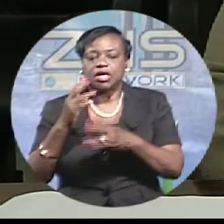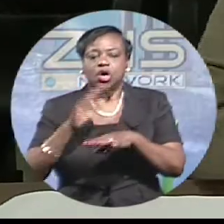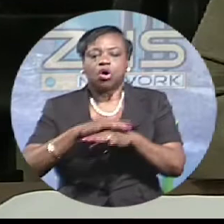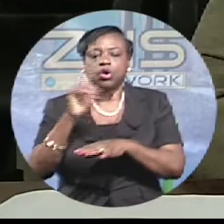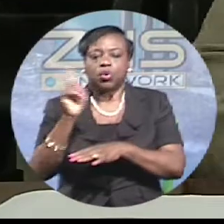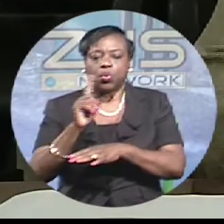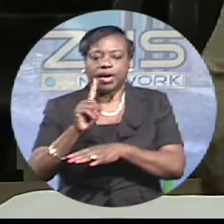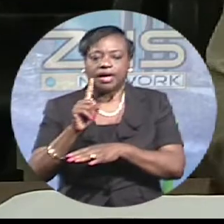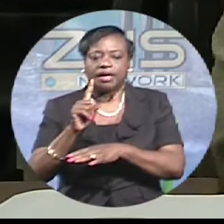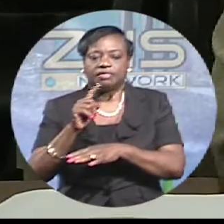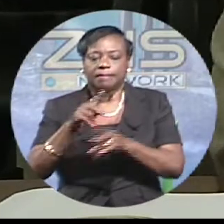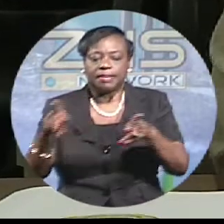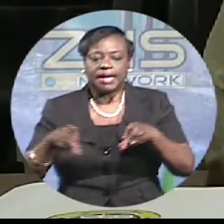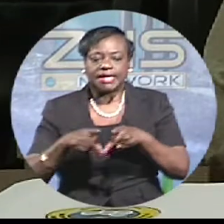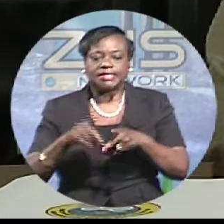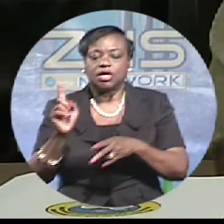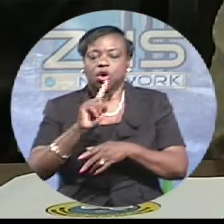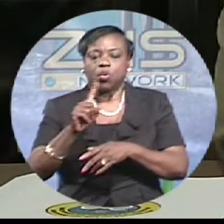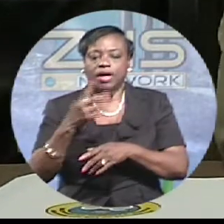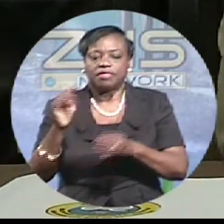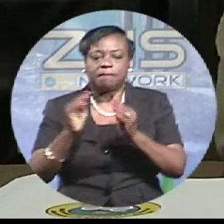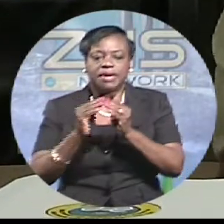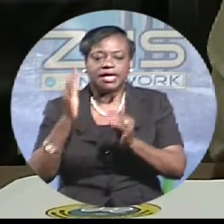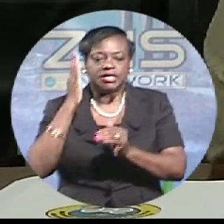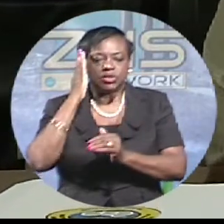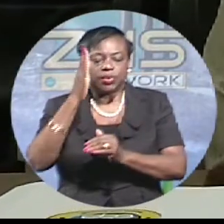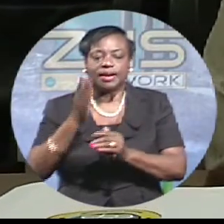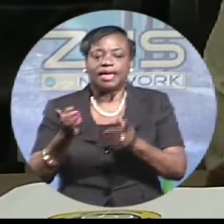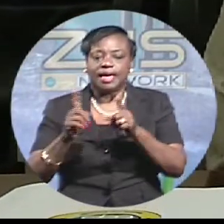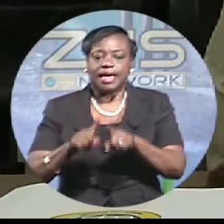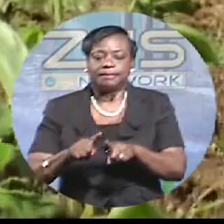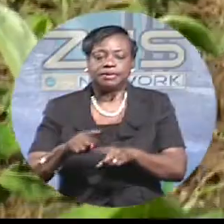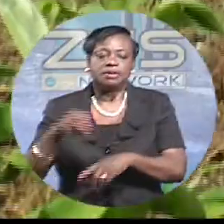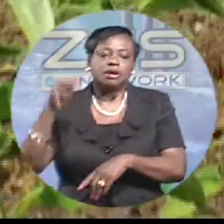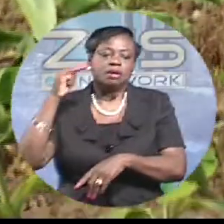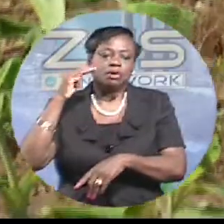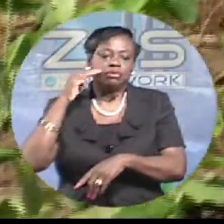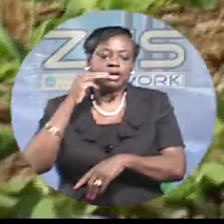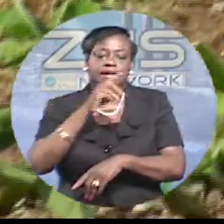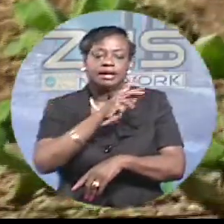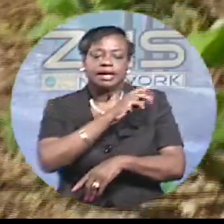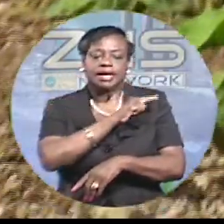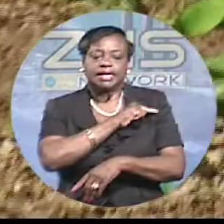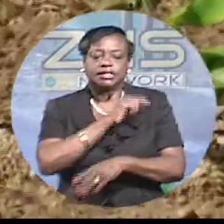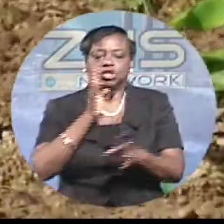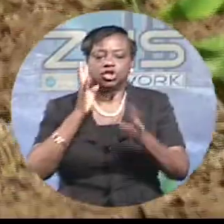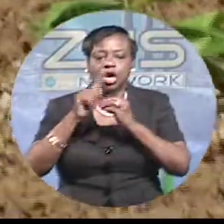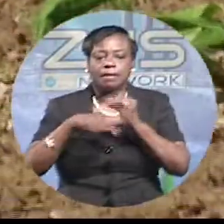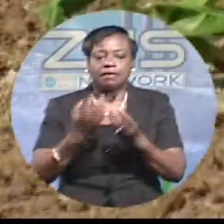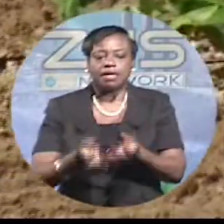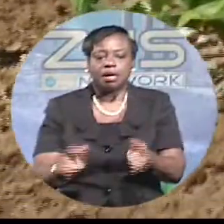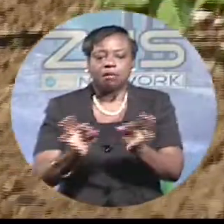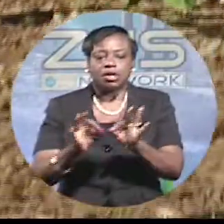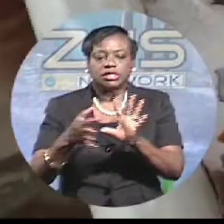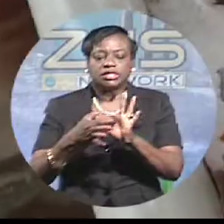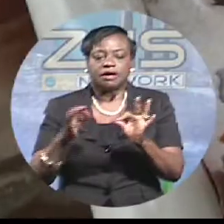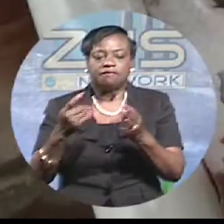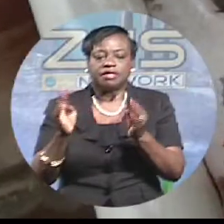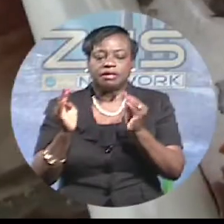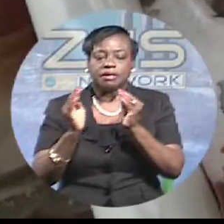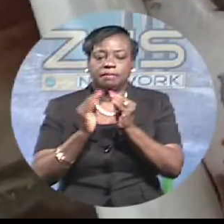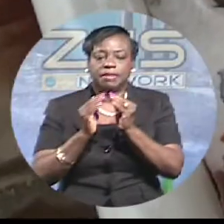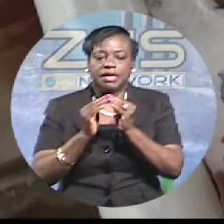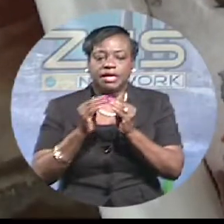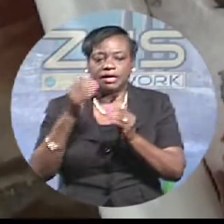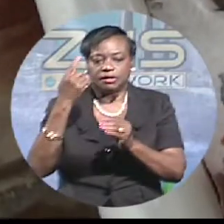Permanent Secretary in the Ministry of Agriculture and Marine Resources, Rena Clinton, talked about the importance of the meeting to the Bahamas' agriculture